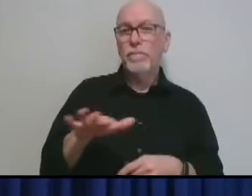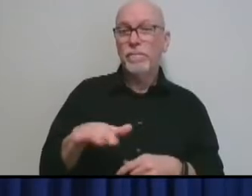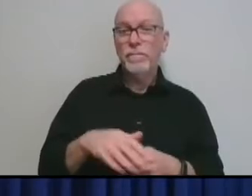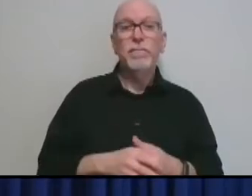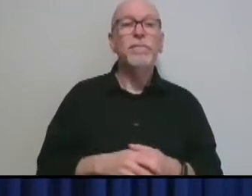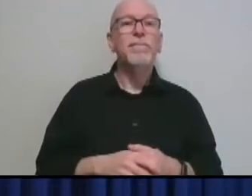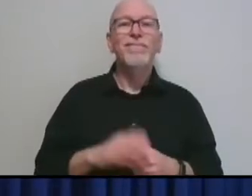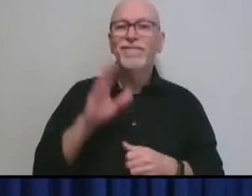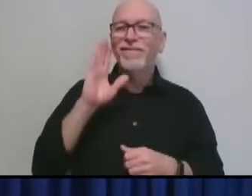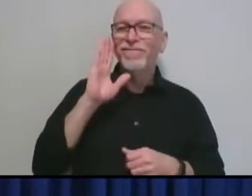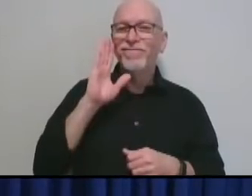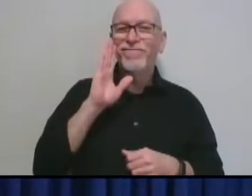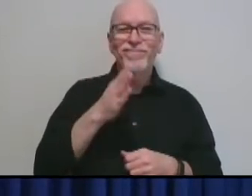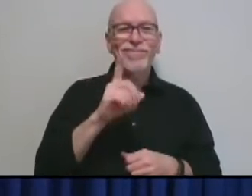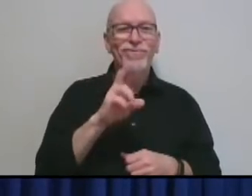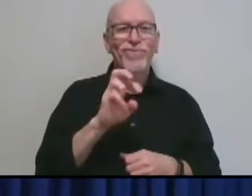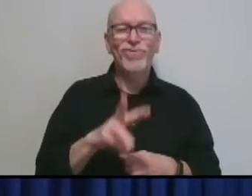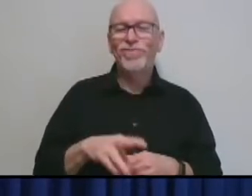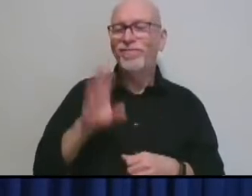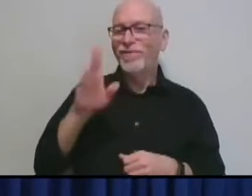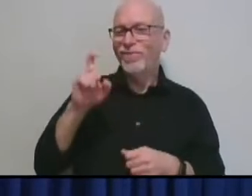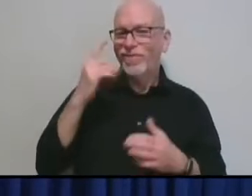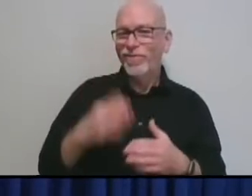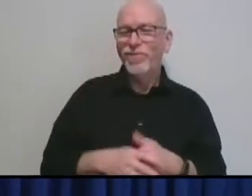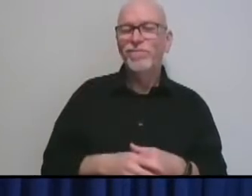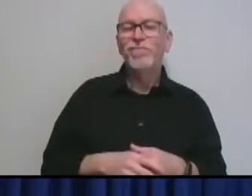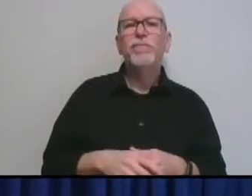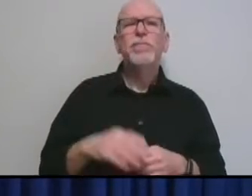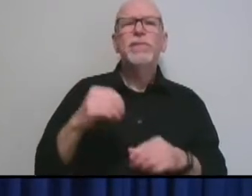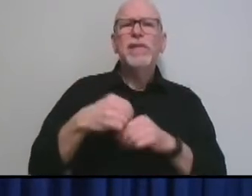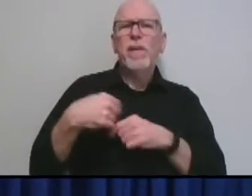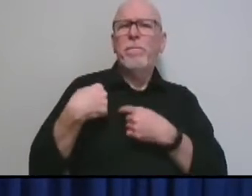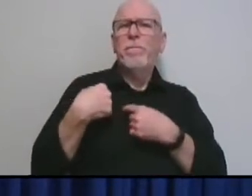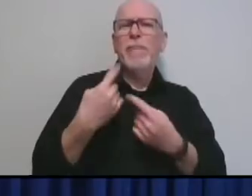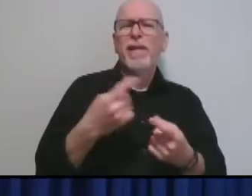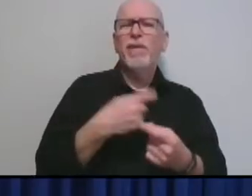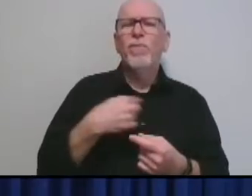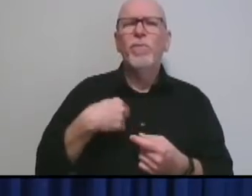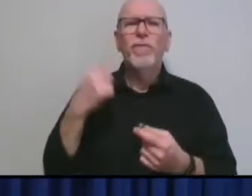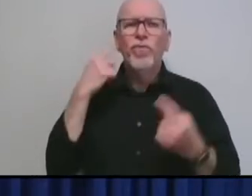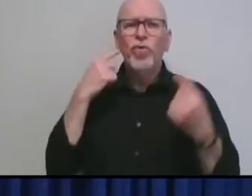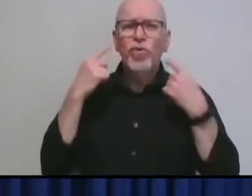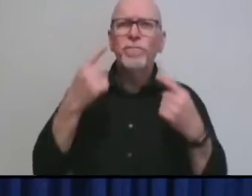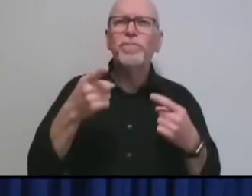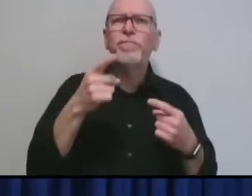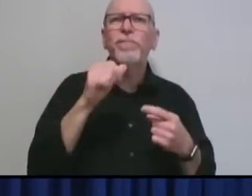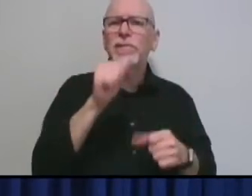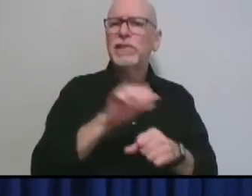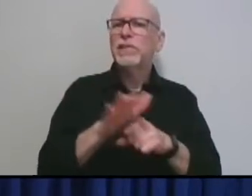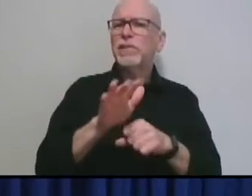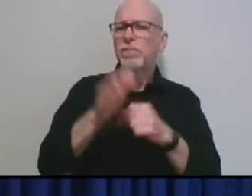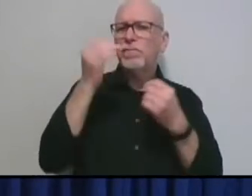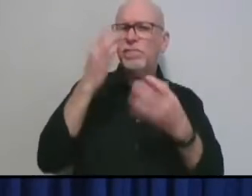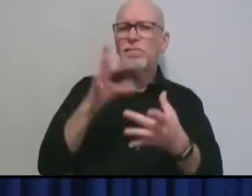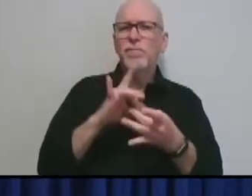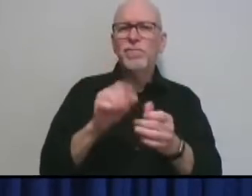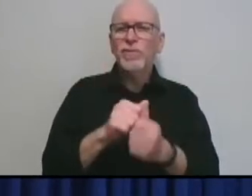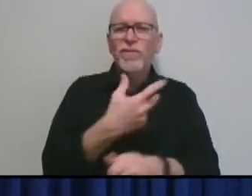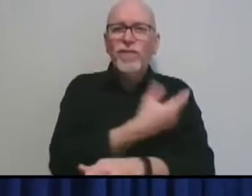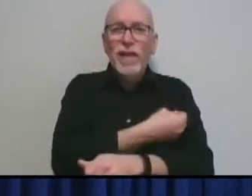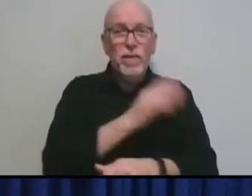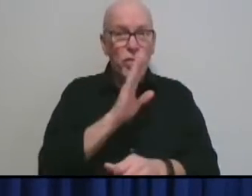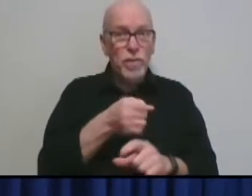Drew. Good afternoon, Governor. In the past, we've heard that there wasn't really enough information about how the vaccine would